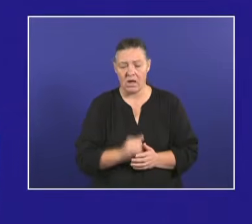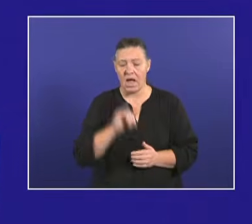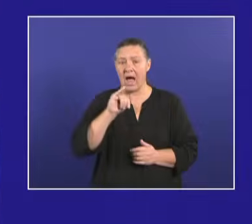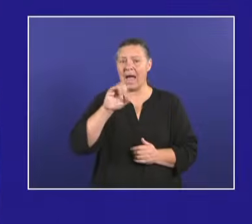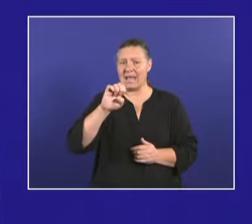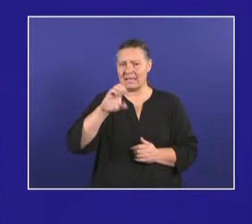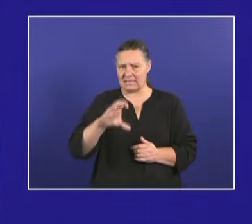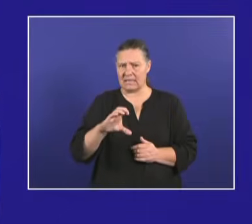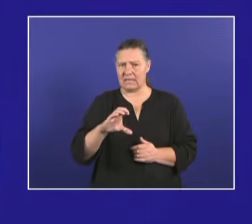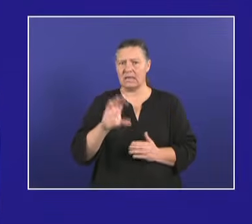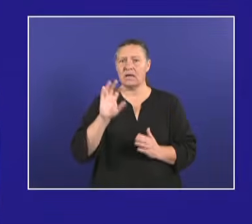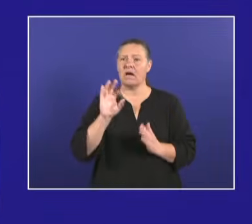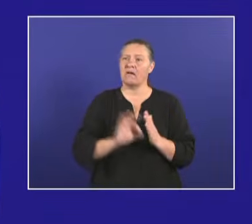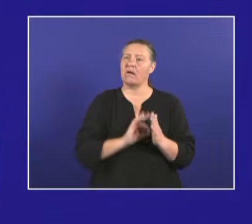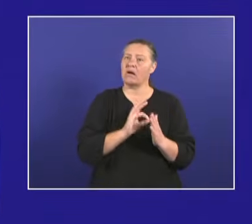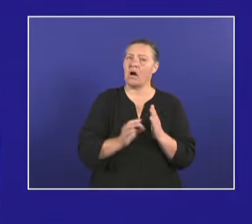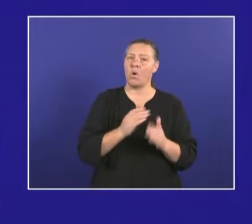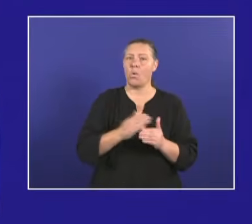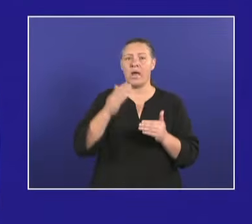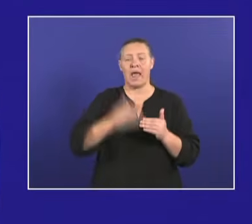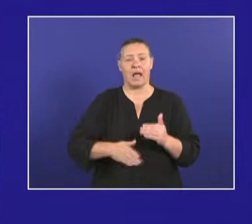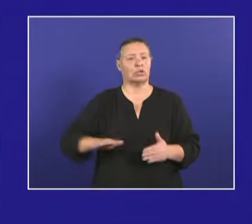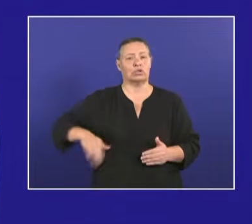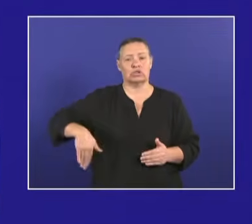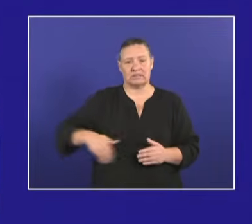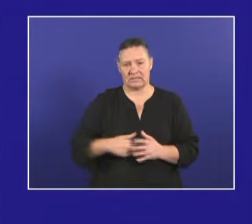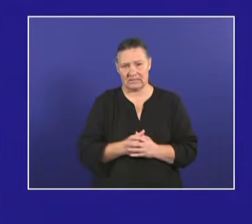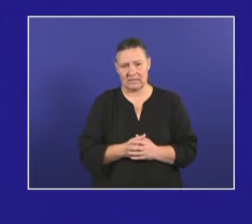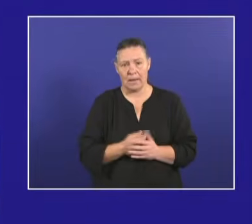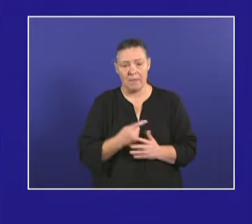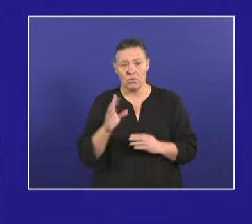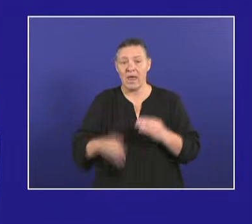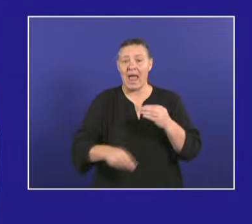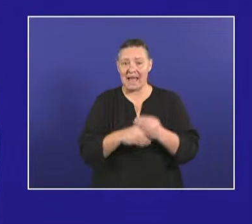IEC hasn't had a single voter registration weekend yet, but we've added